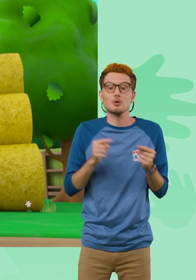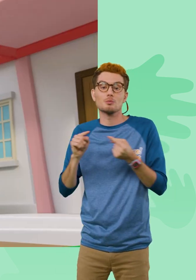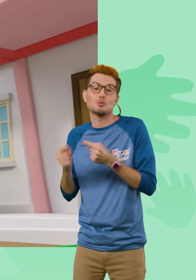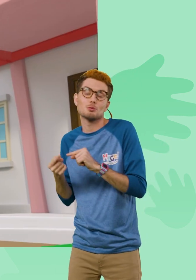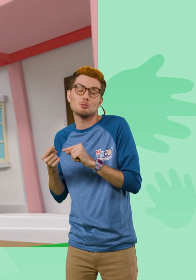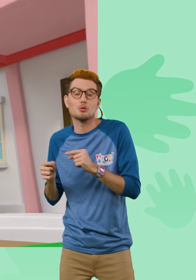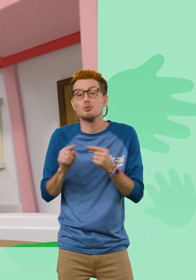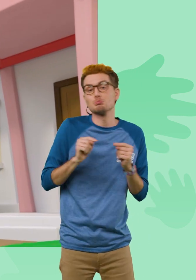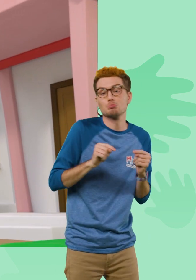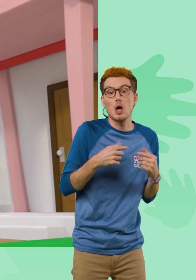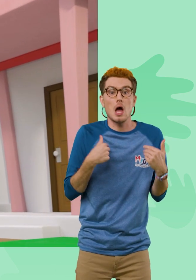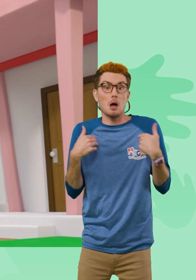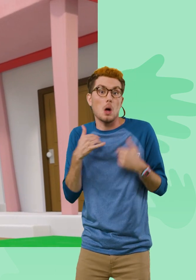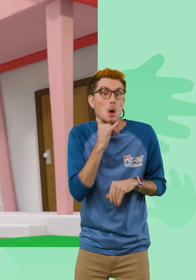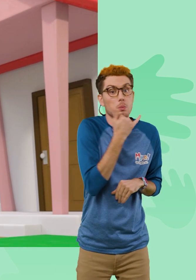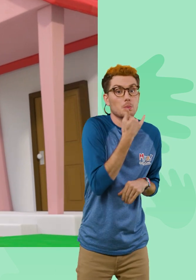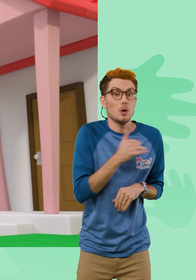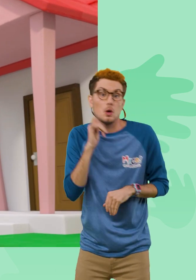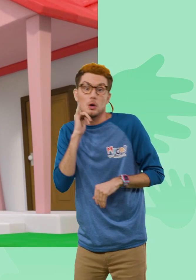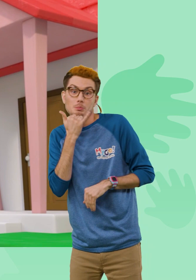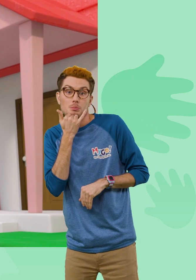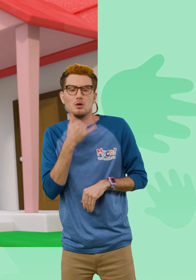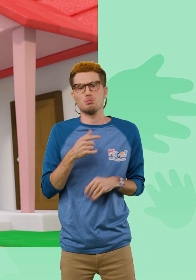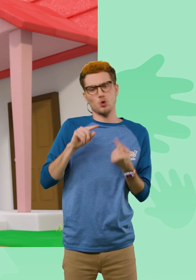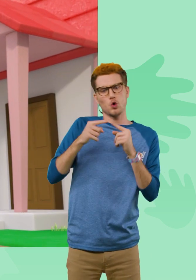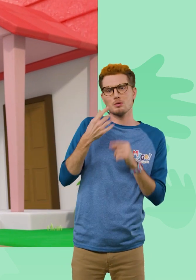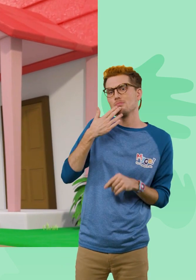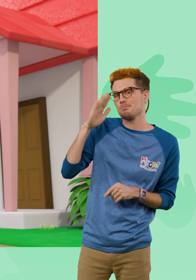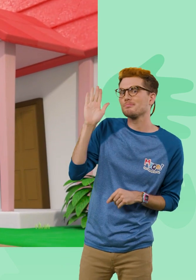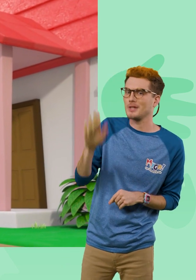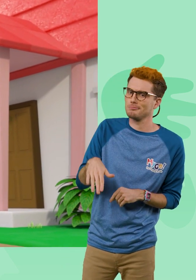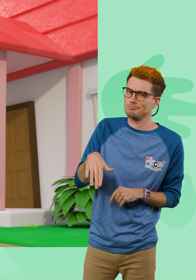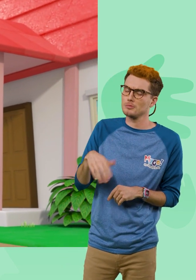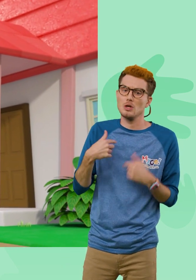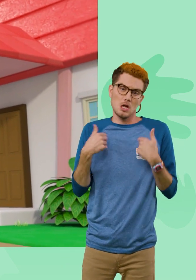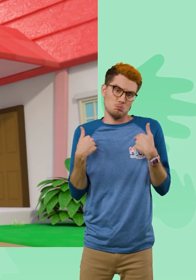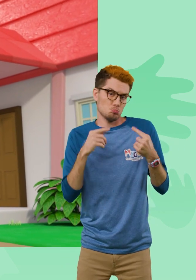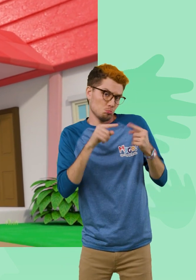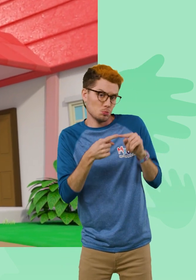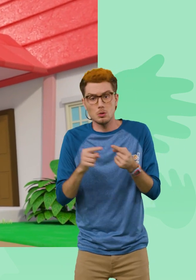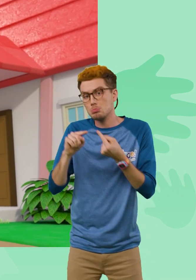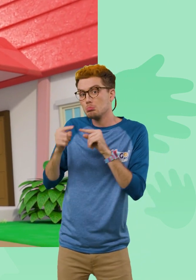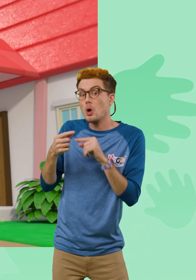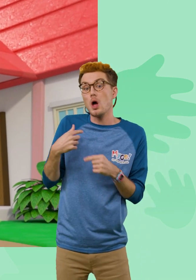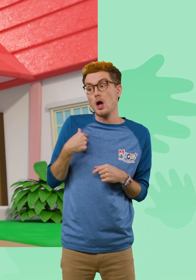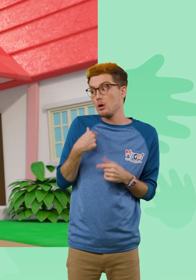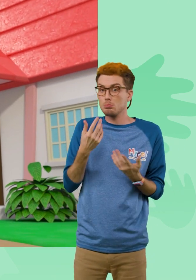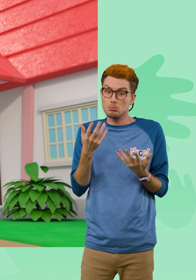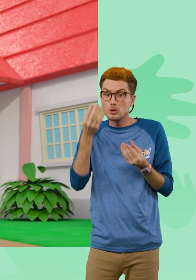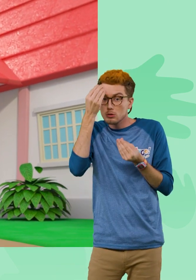I got a boo-boo, I got a boo-boo, and it hurts real bad. I